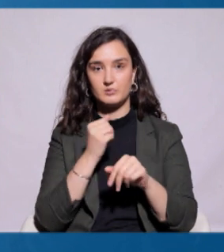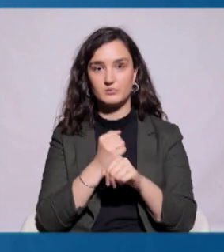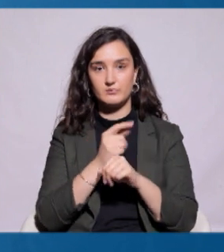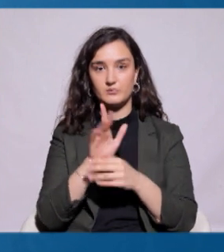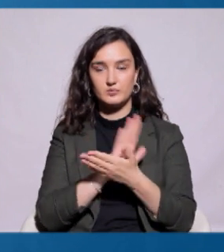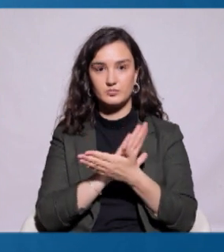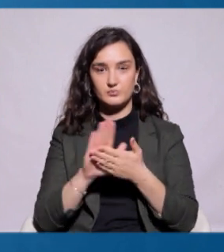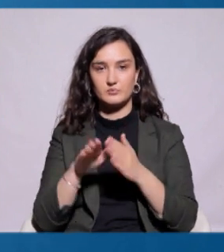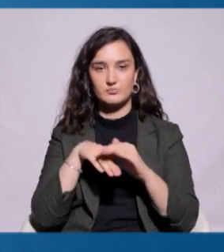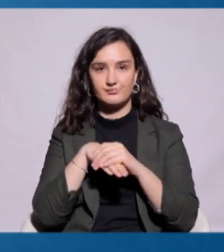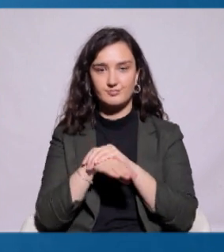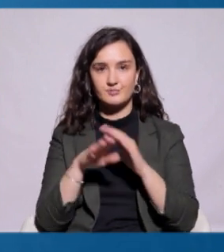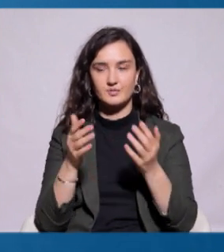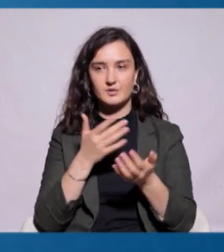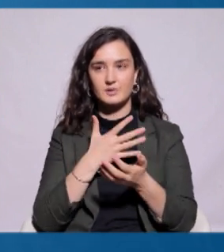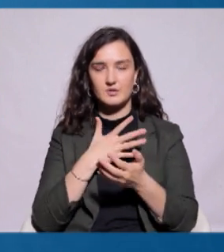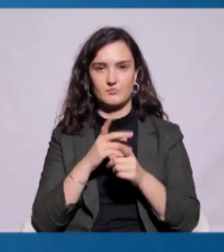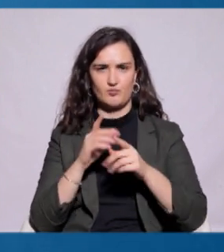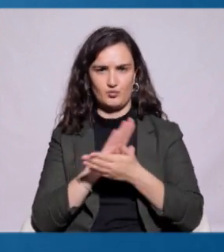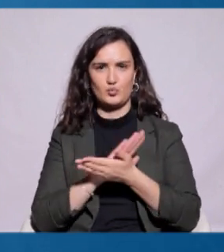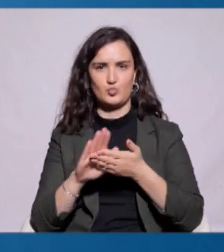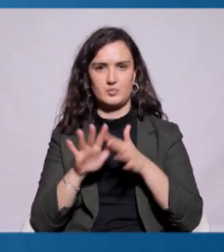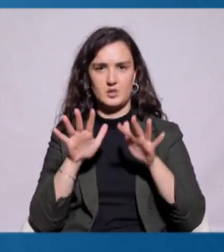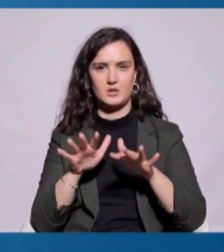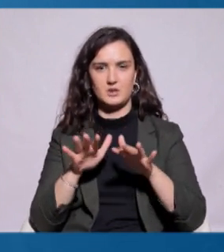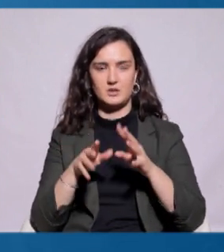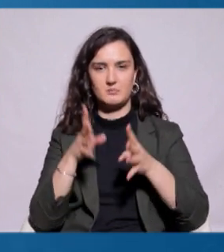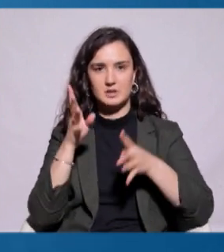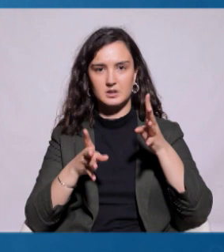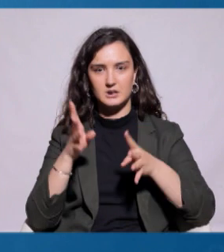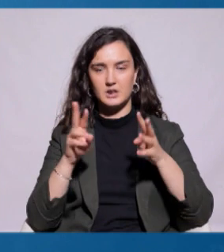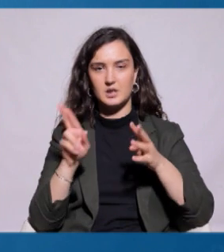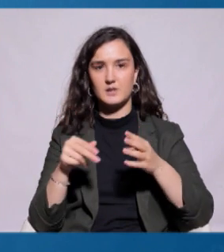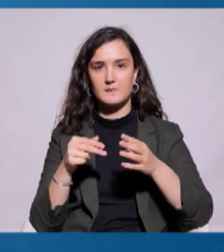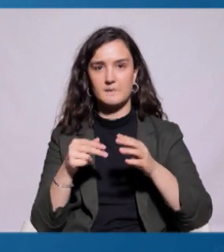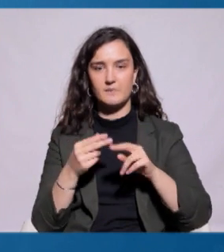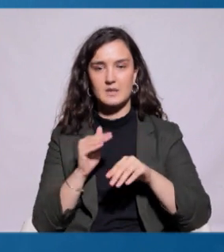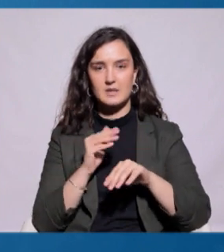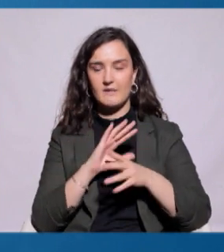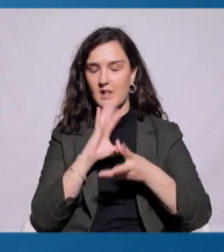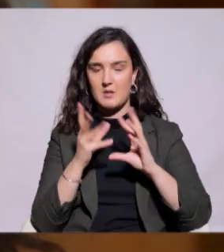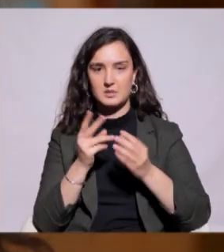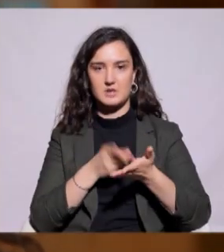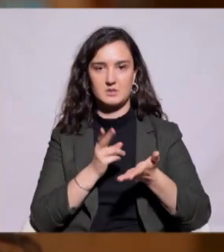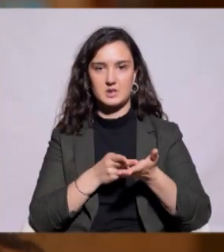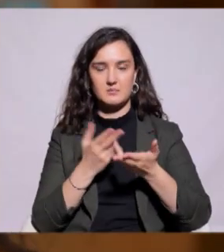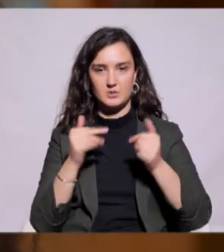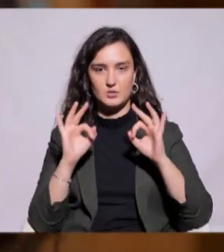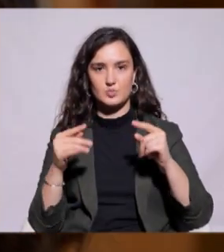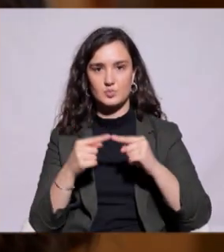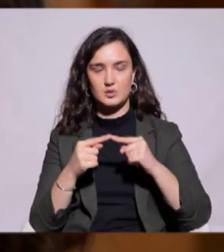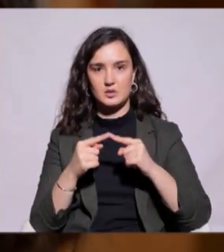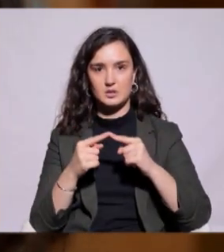cleaner, safer, healthier place by inventing, building, and improving everything. That's right.